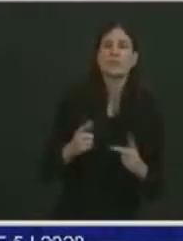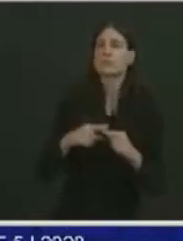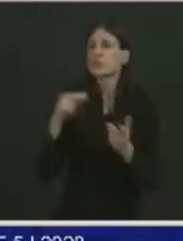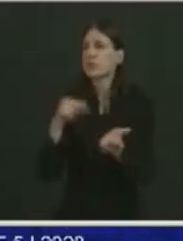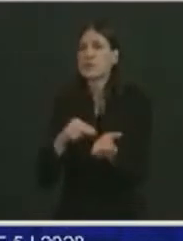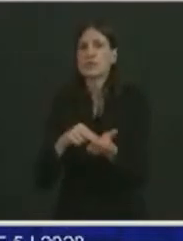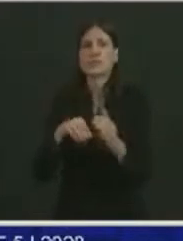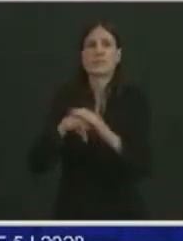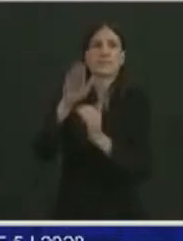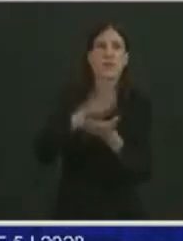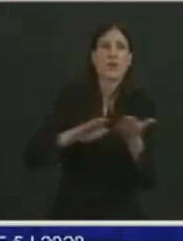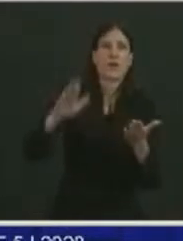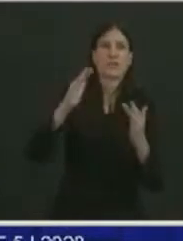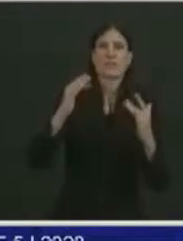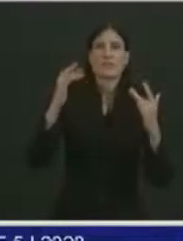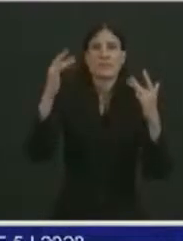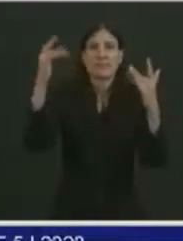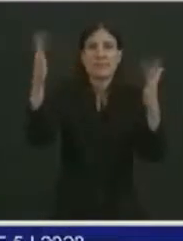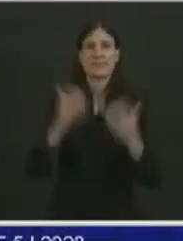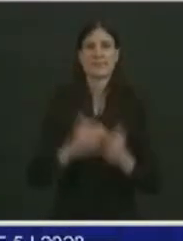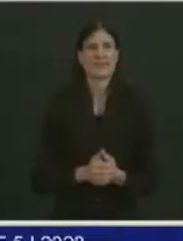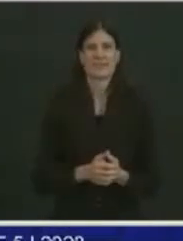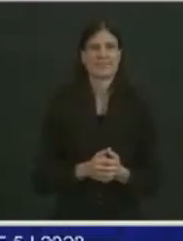to, graduated,